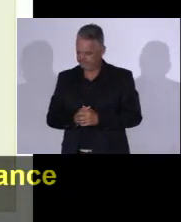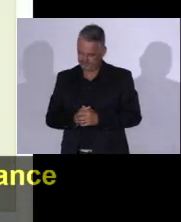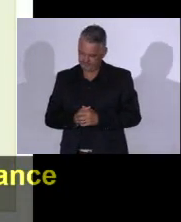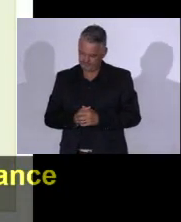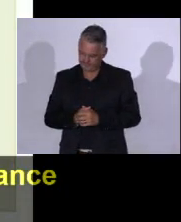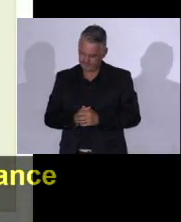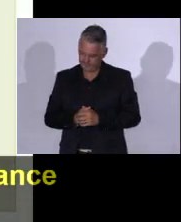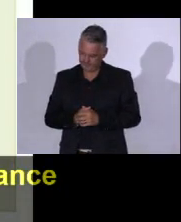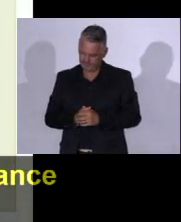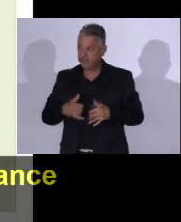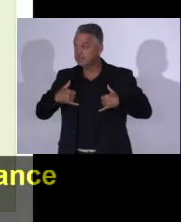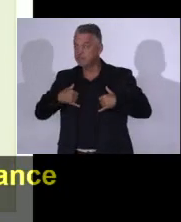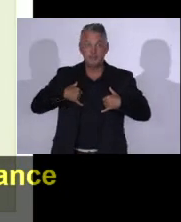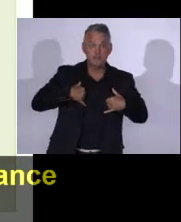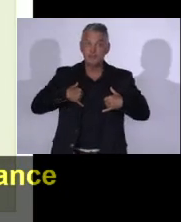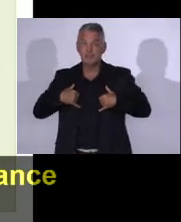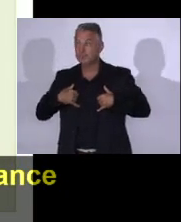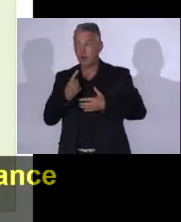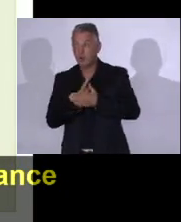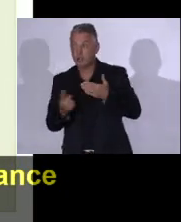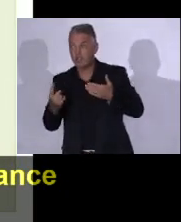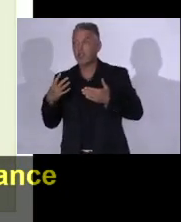Now, it's not all about adventure. There's still plenty of time to chat and play ukulele badly.